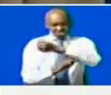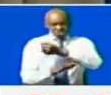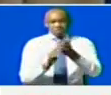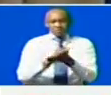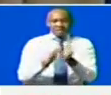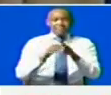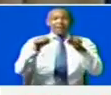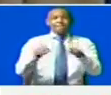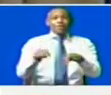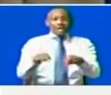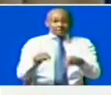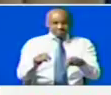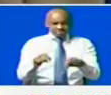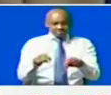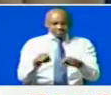modern